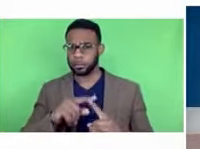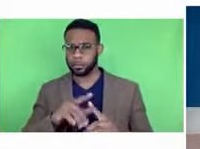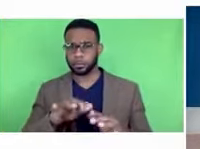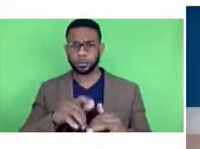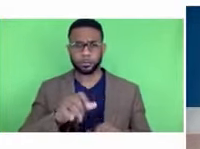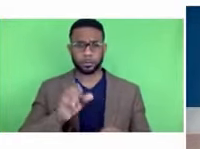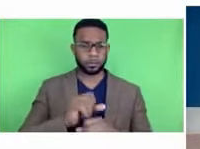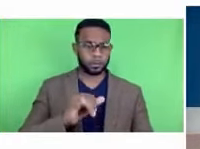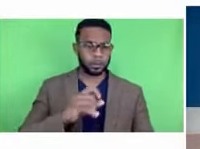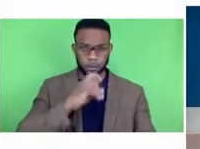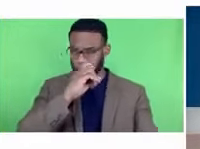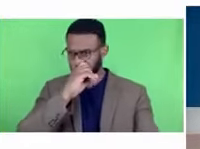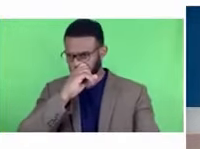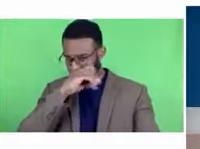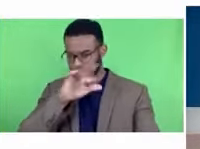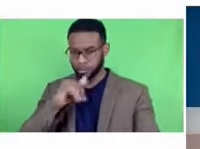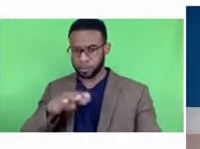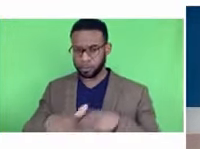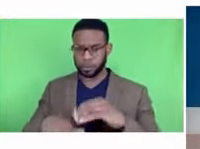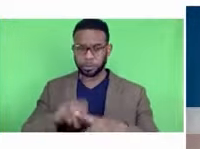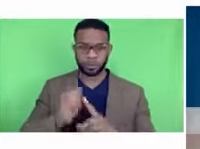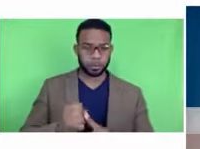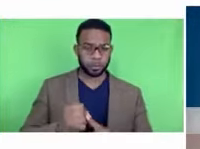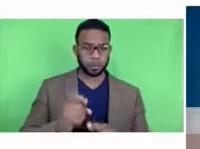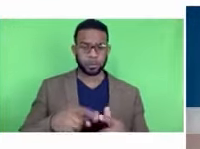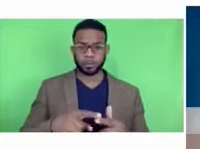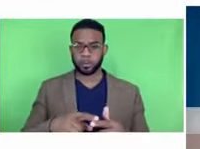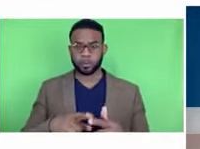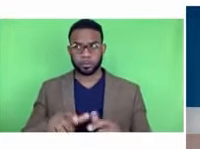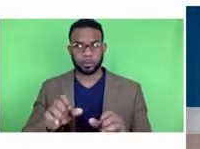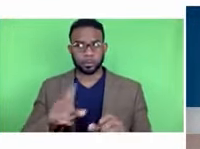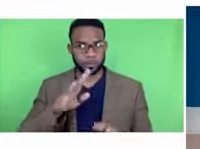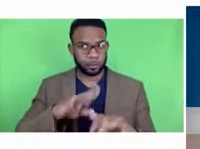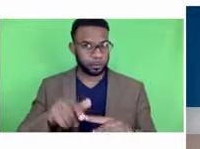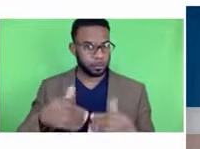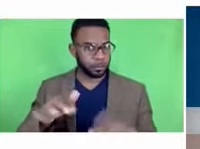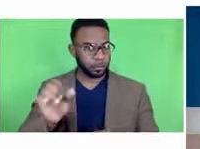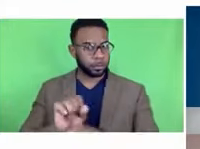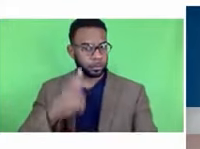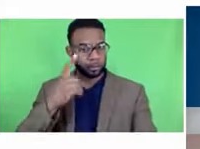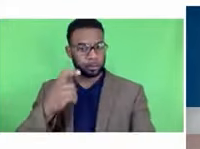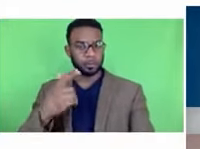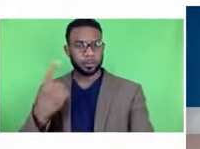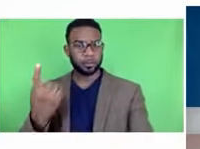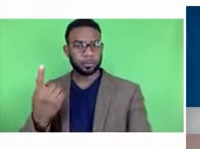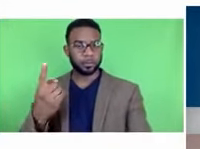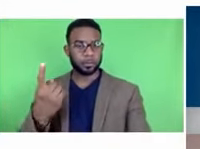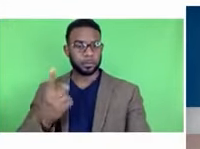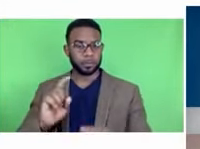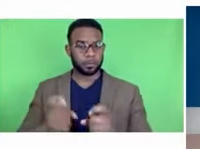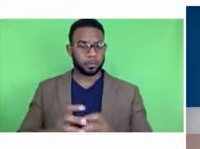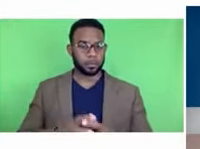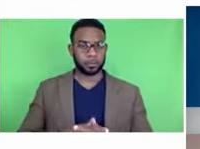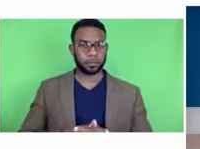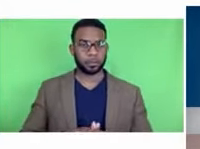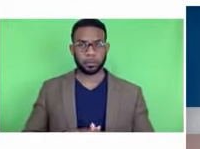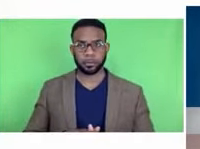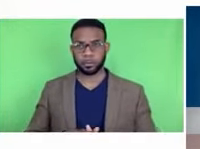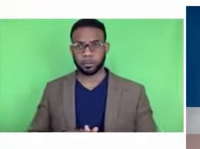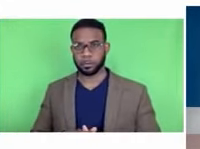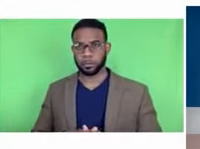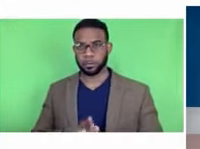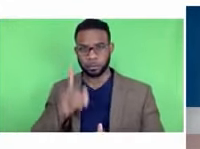that like a comfortable situation when you could be worried about losing your job because something has changed? I think